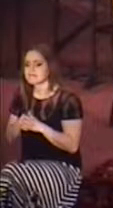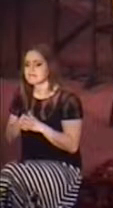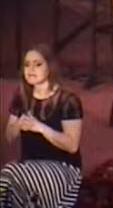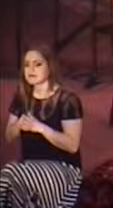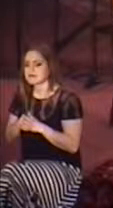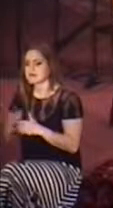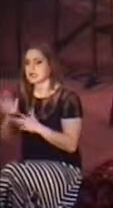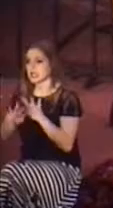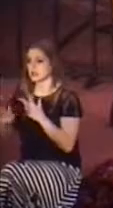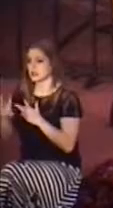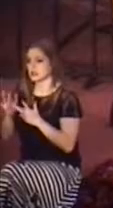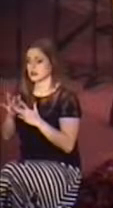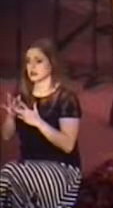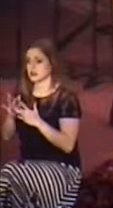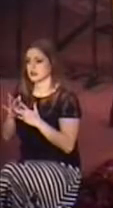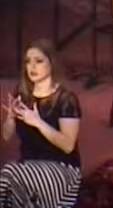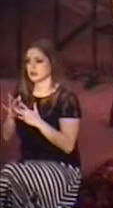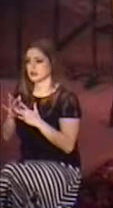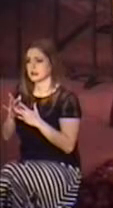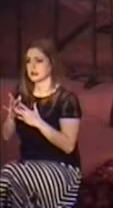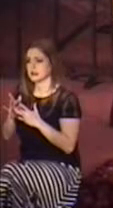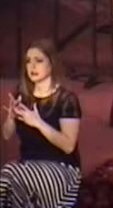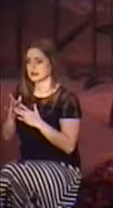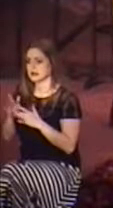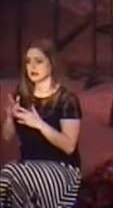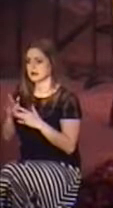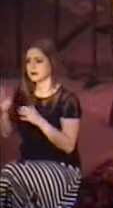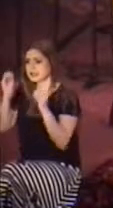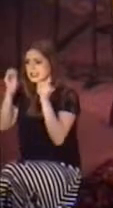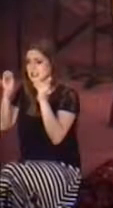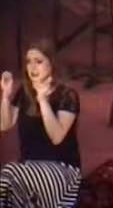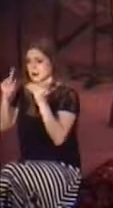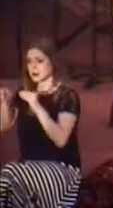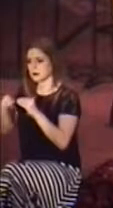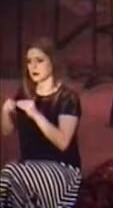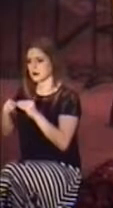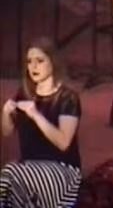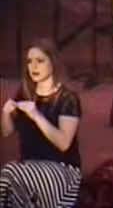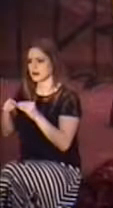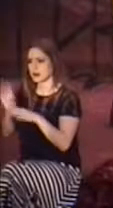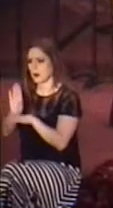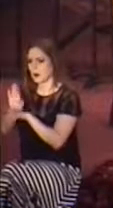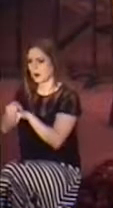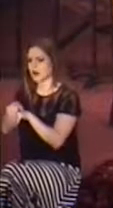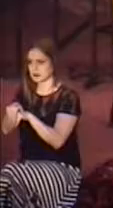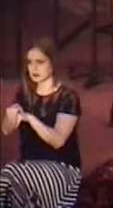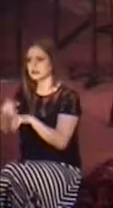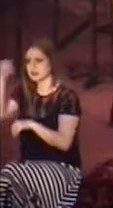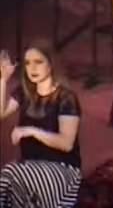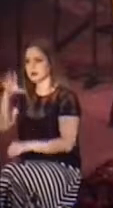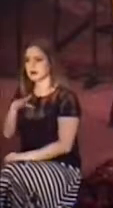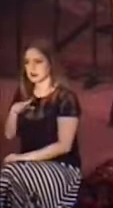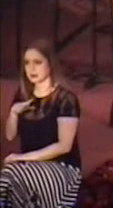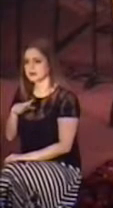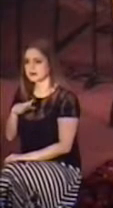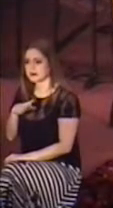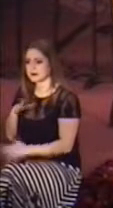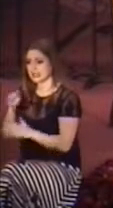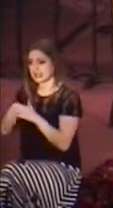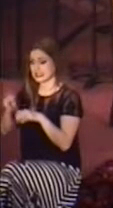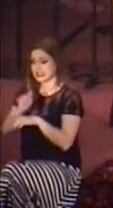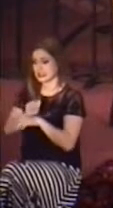Jesus mentions the poor when he's trying to teach about the hypocrisy of man. And a good example is that he's here in the temple, and there's